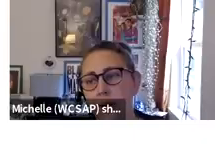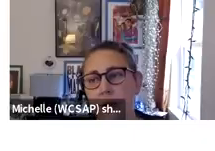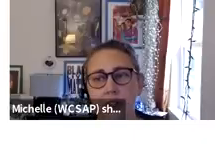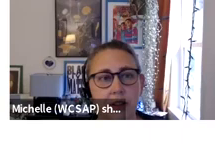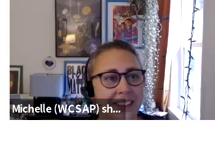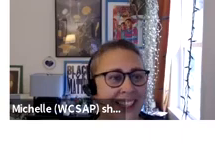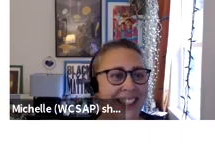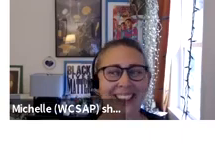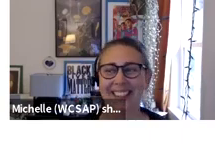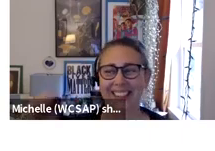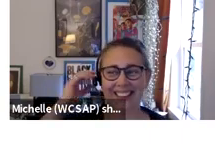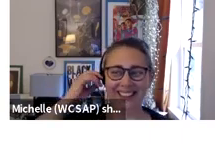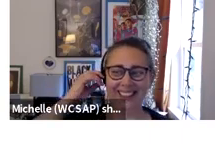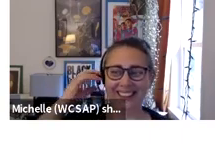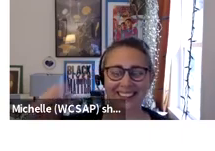Sorry, apologies.